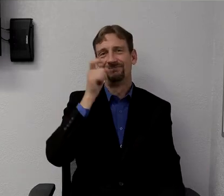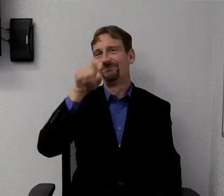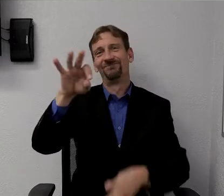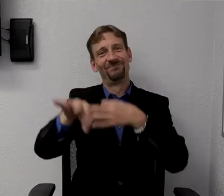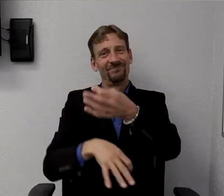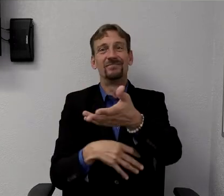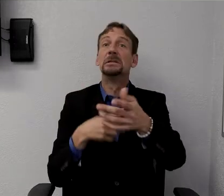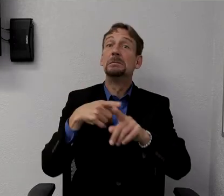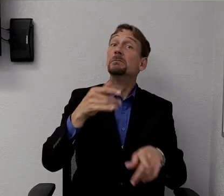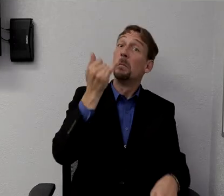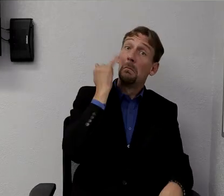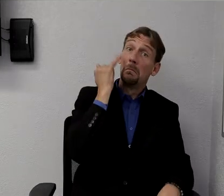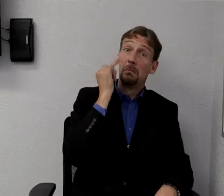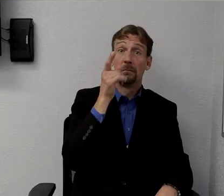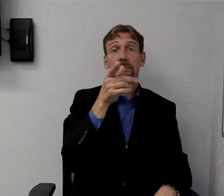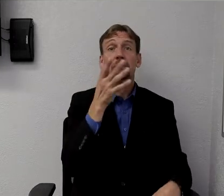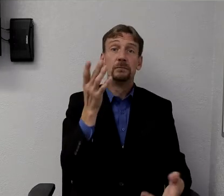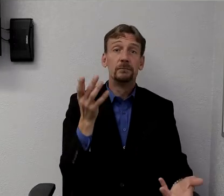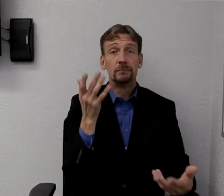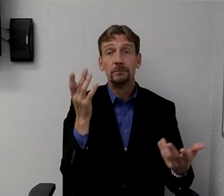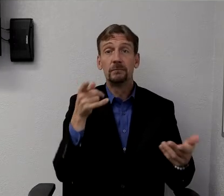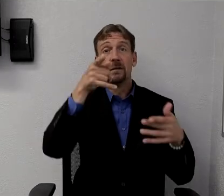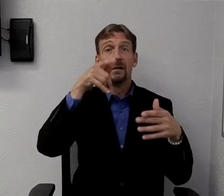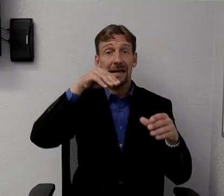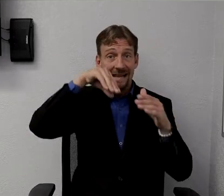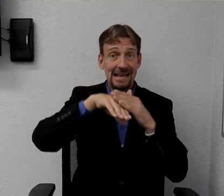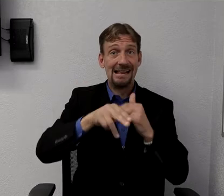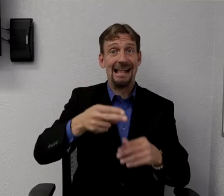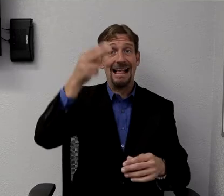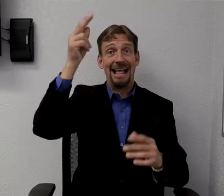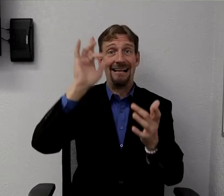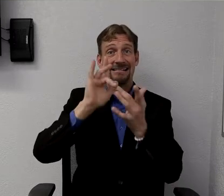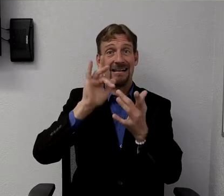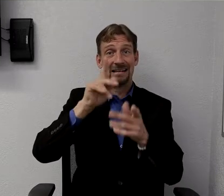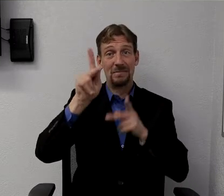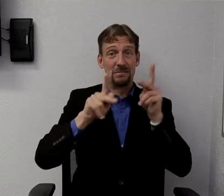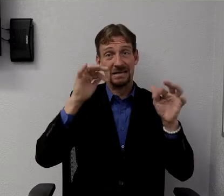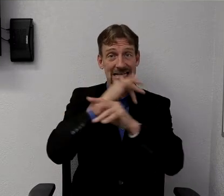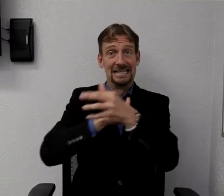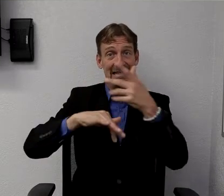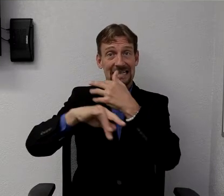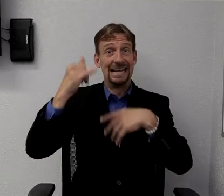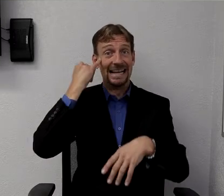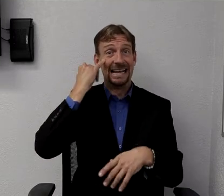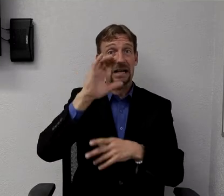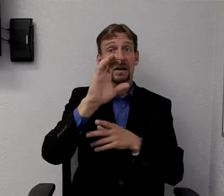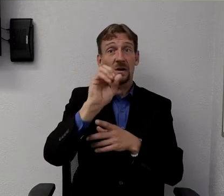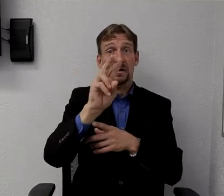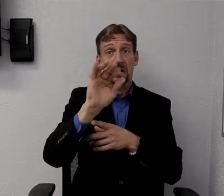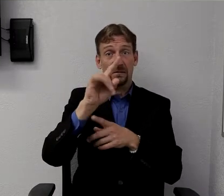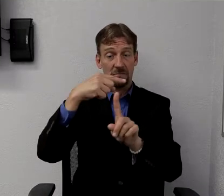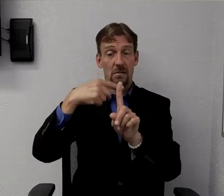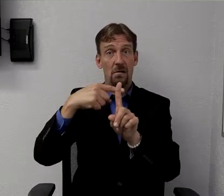those high contact areas, and again, especially if you have a COVID positive patient, we want to make certain that